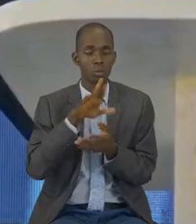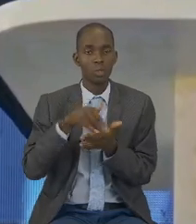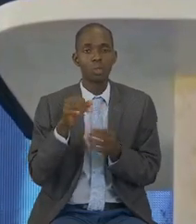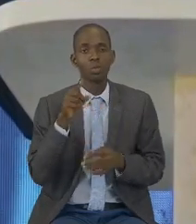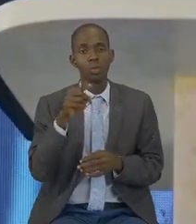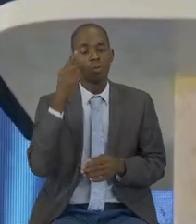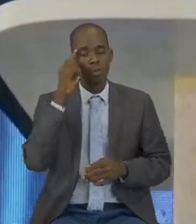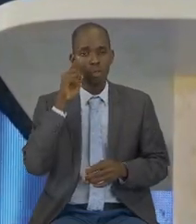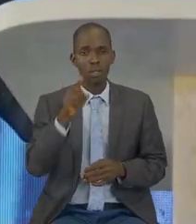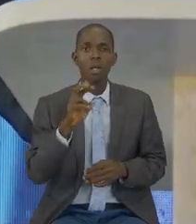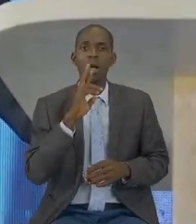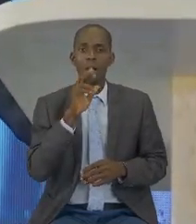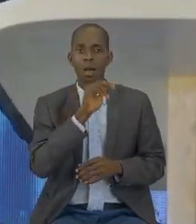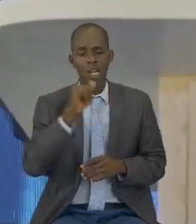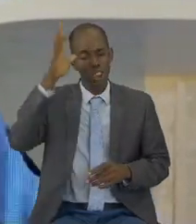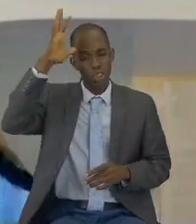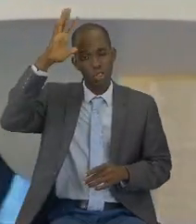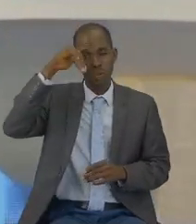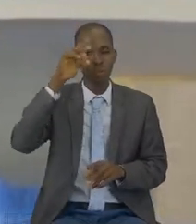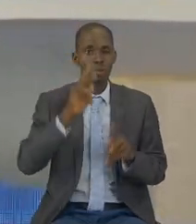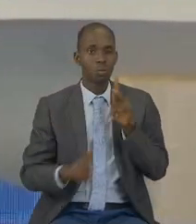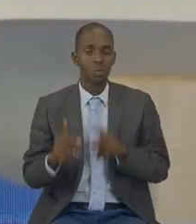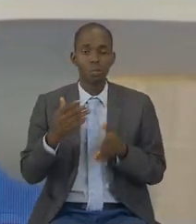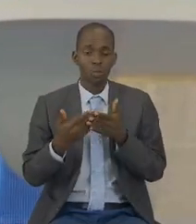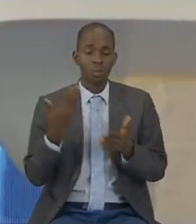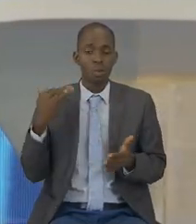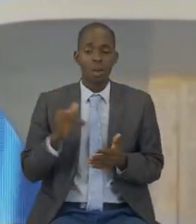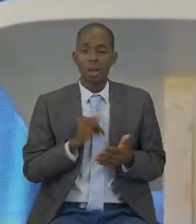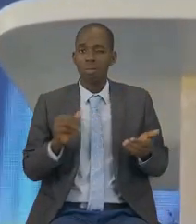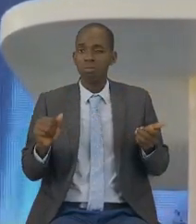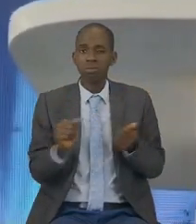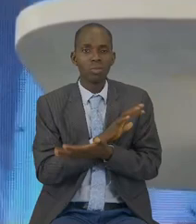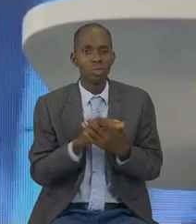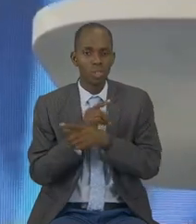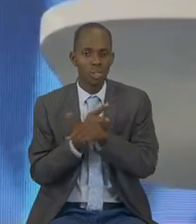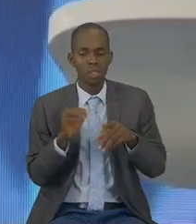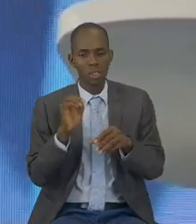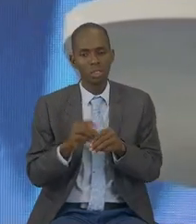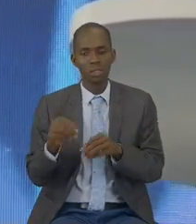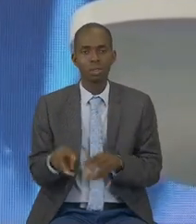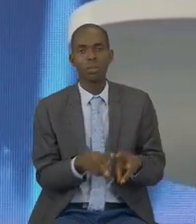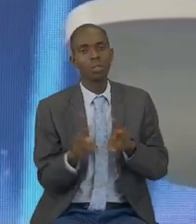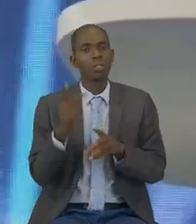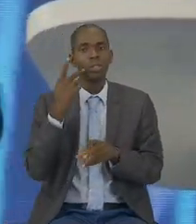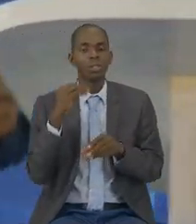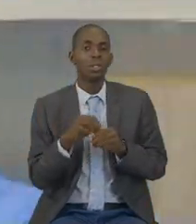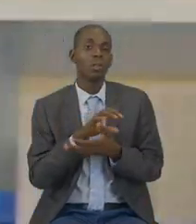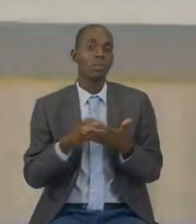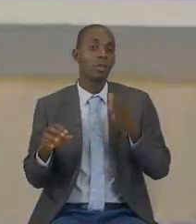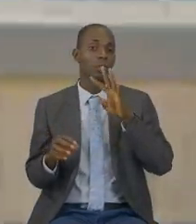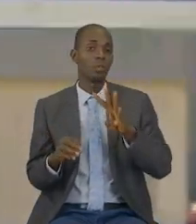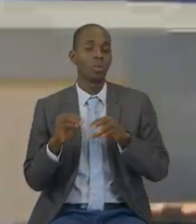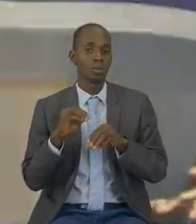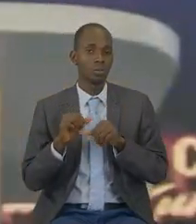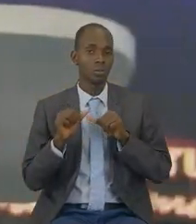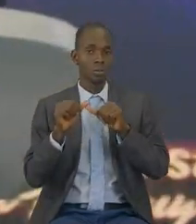a stiff-necked people, lest I consume thee in the way. Look at verse 4 there. In verse